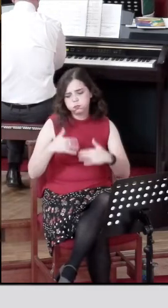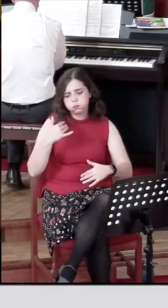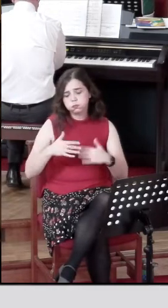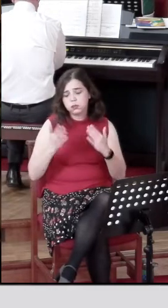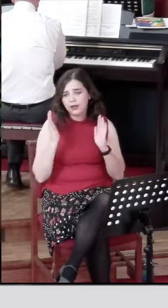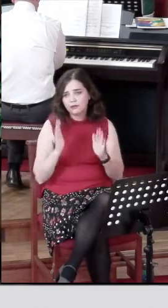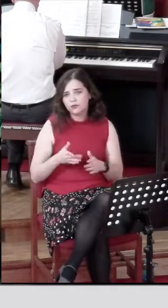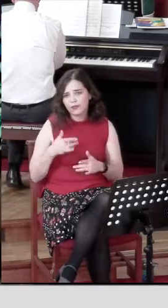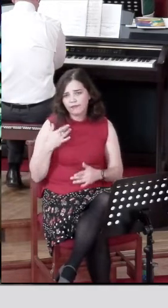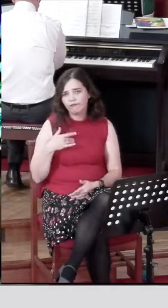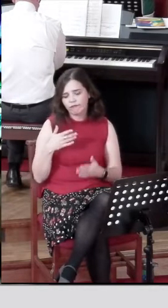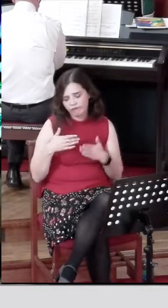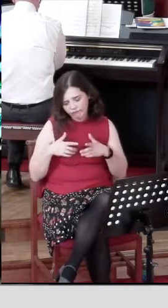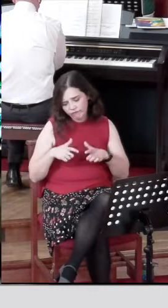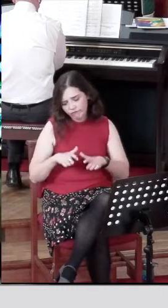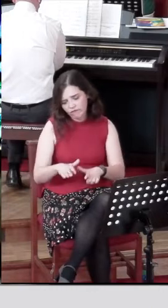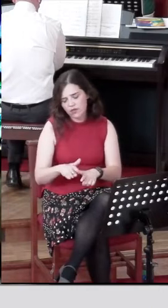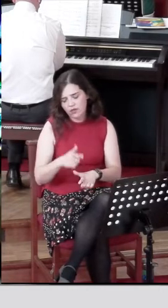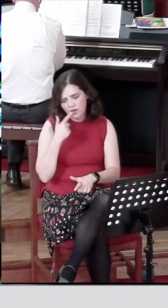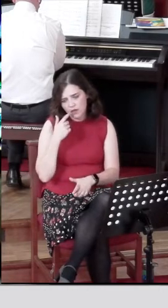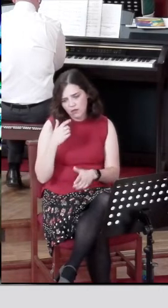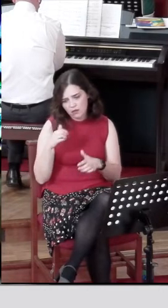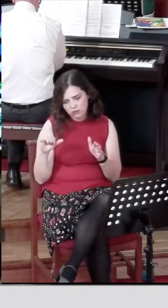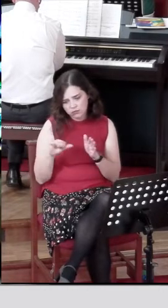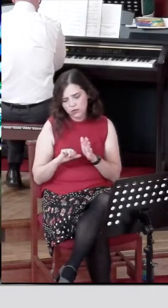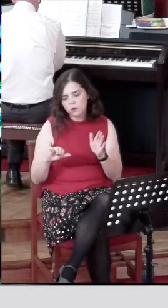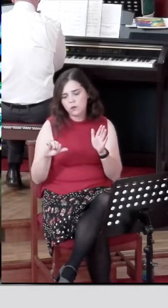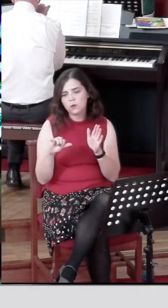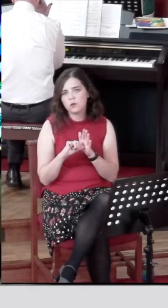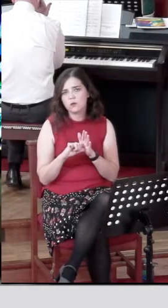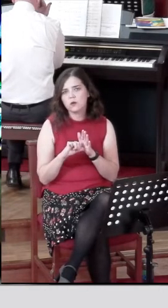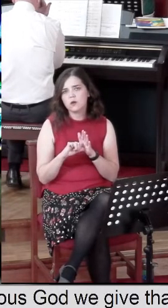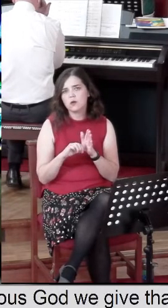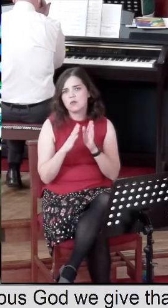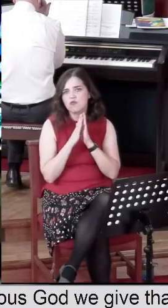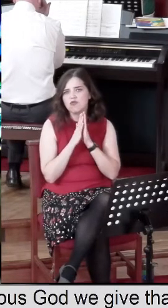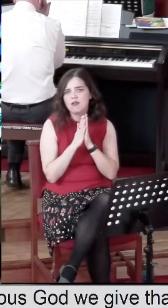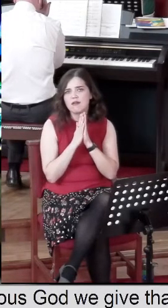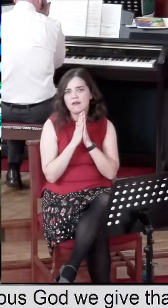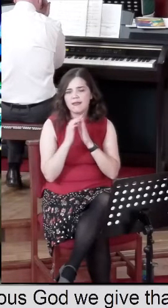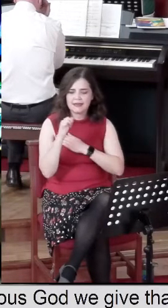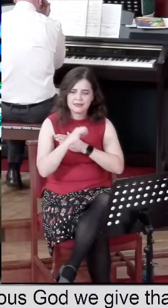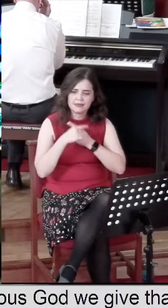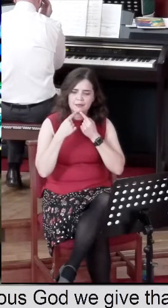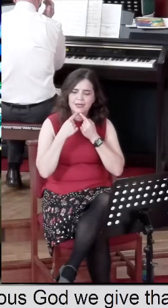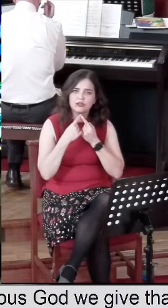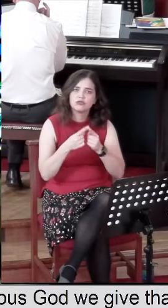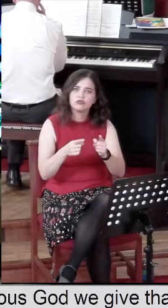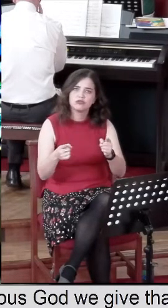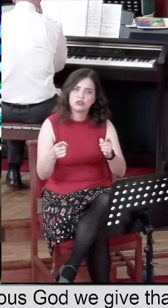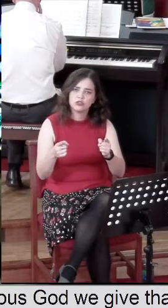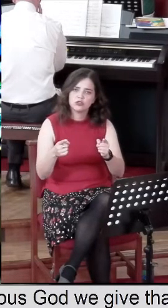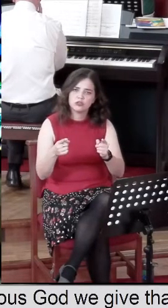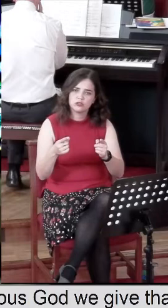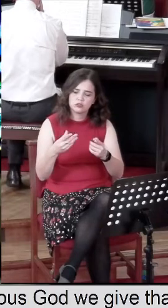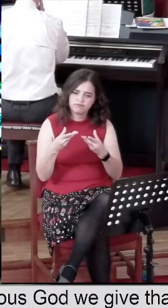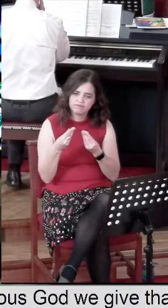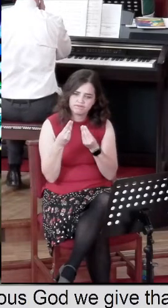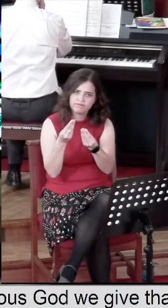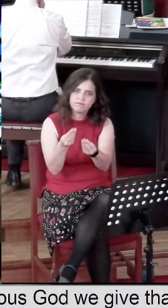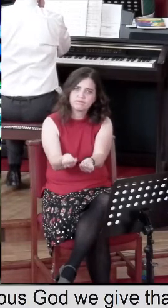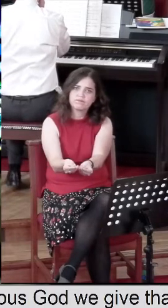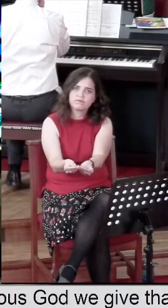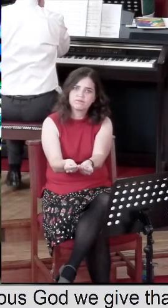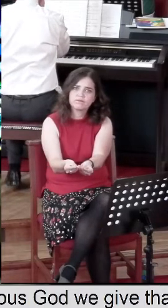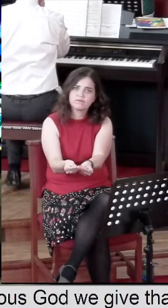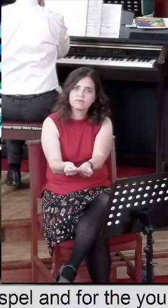with. And Lord, it can be very hard. And we pray, Lord, that this Easter message would touch their lives. We pray for